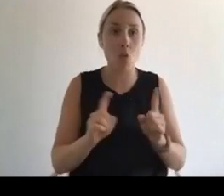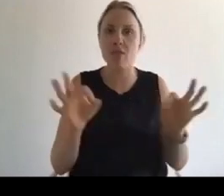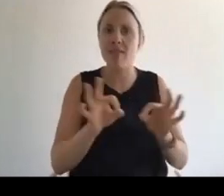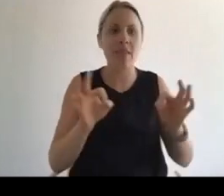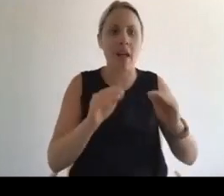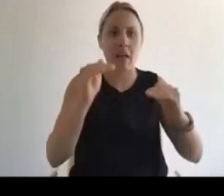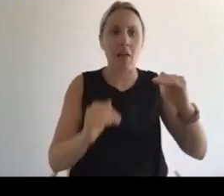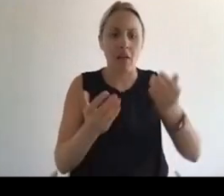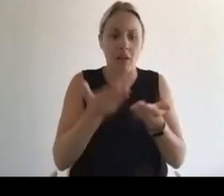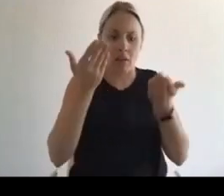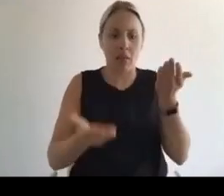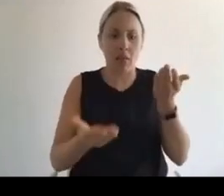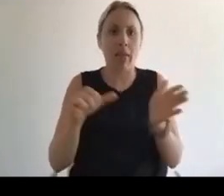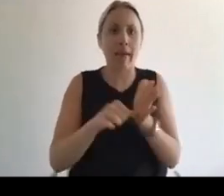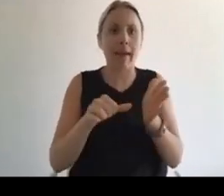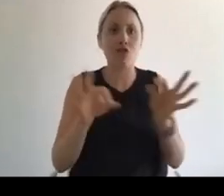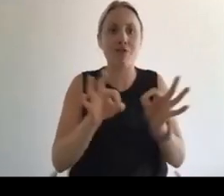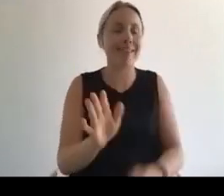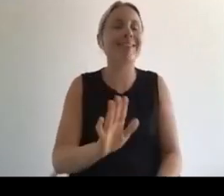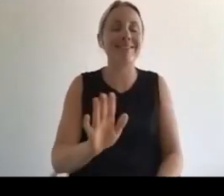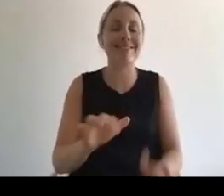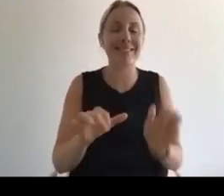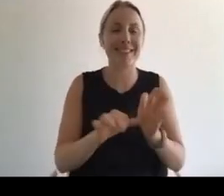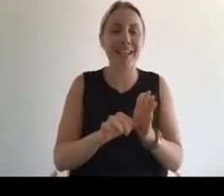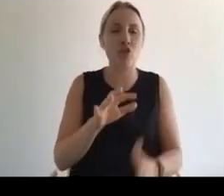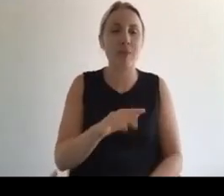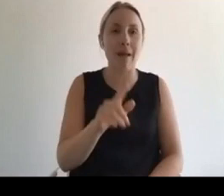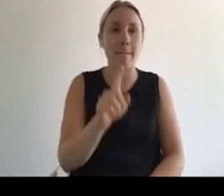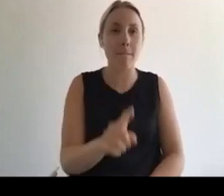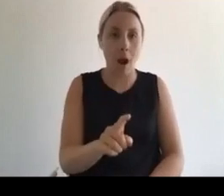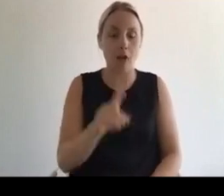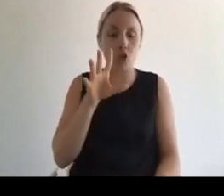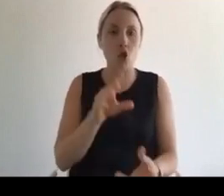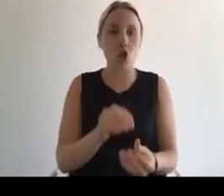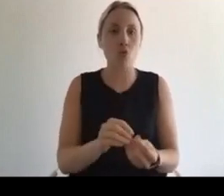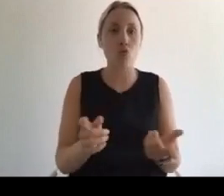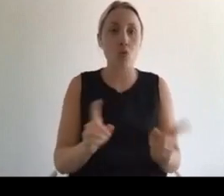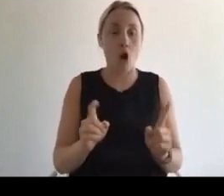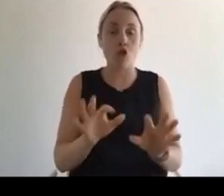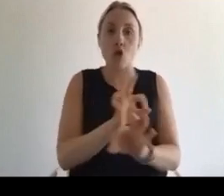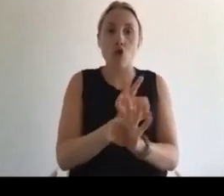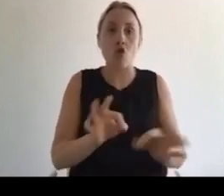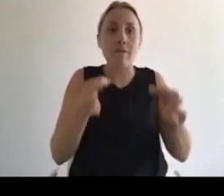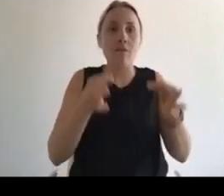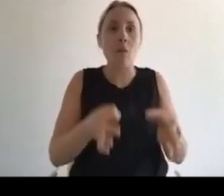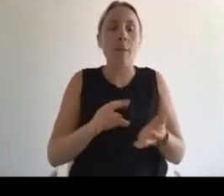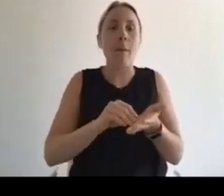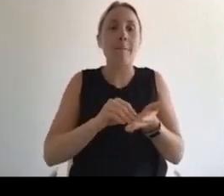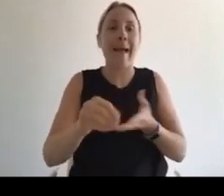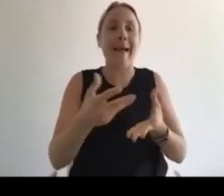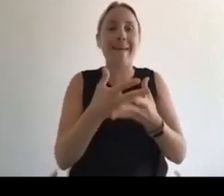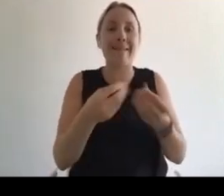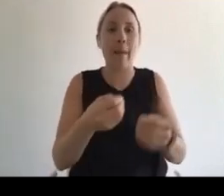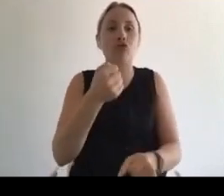at all in nursing. Instead, what we conclude is that even though there is no gender pay gap in nursing, it means that